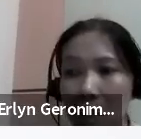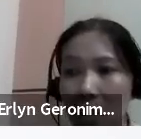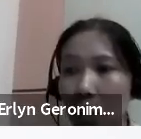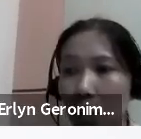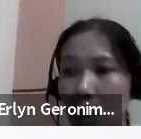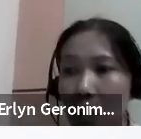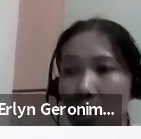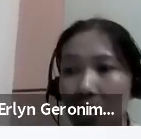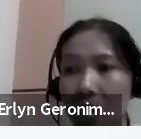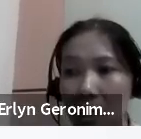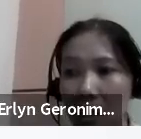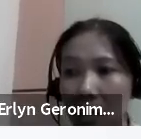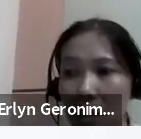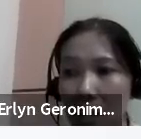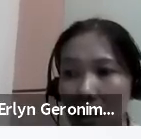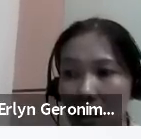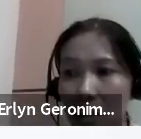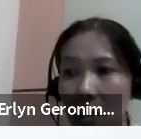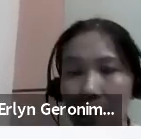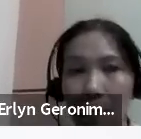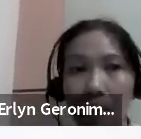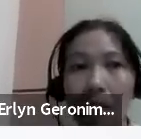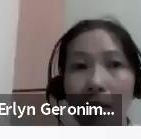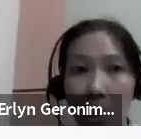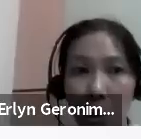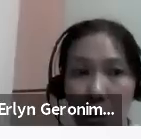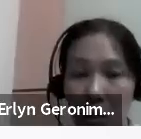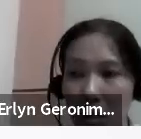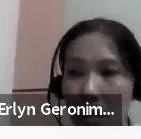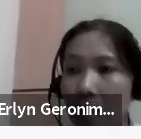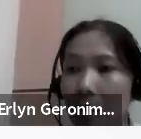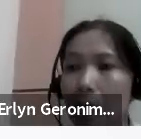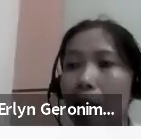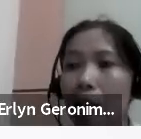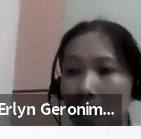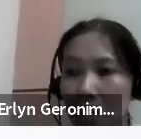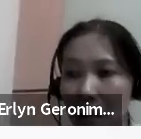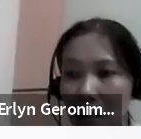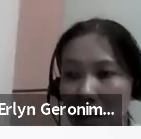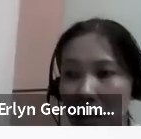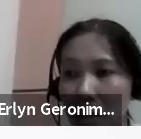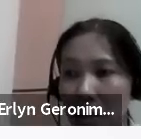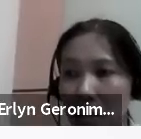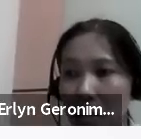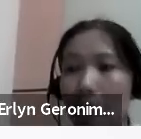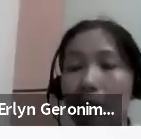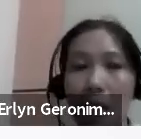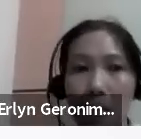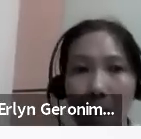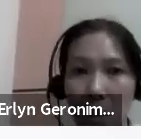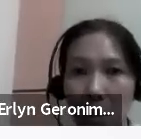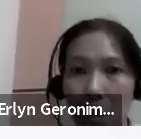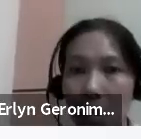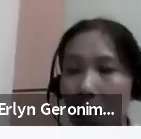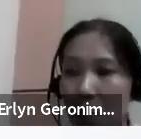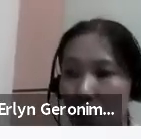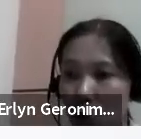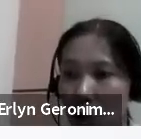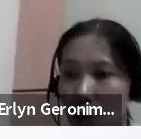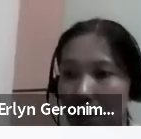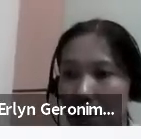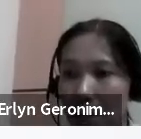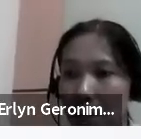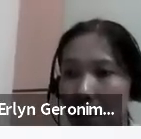year's UNESCO World Teachers Day theme is Teachers, Leading in Crisis, Reimagining